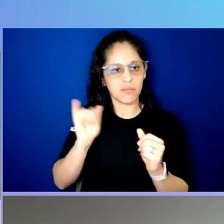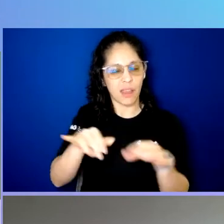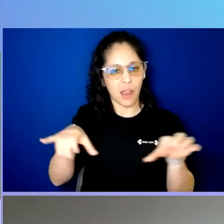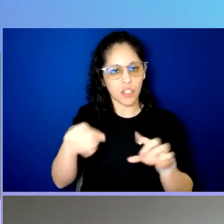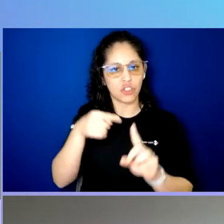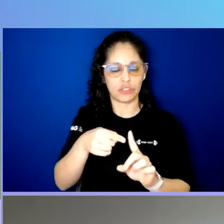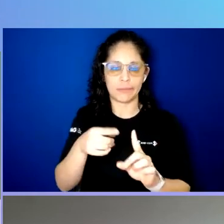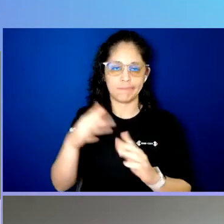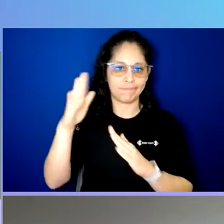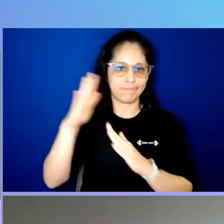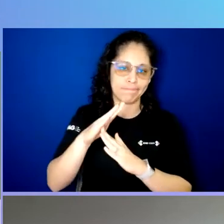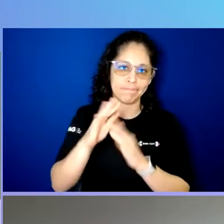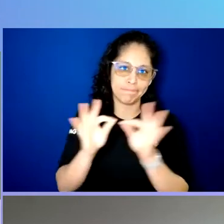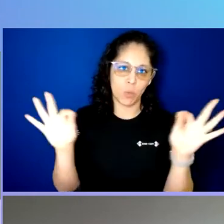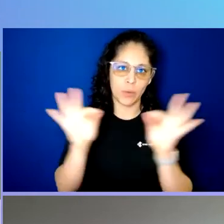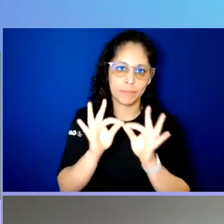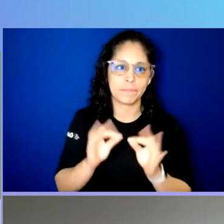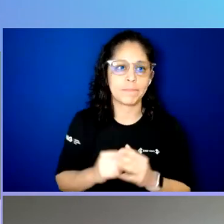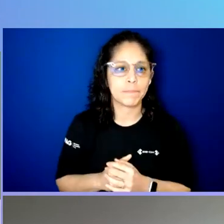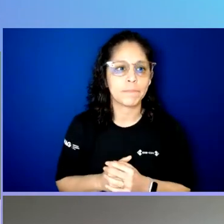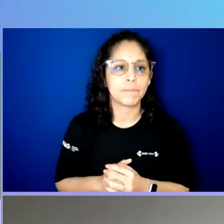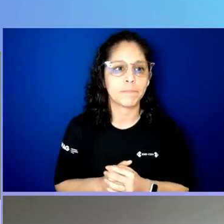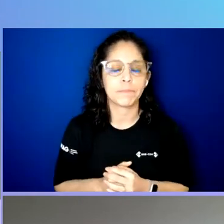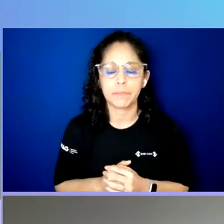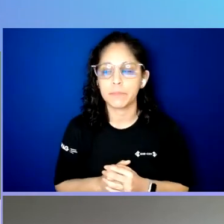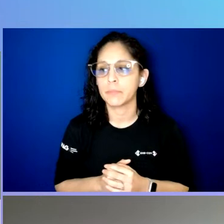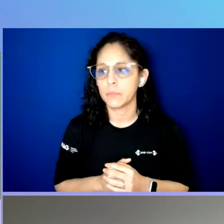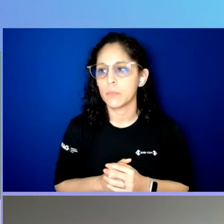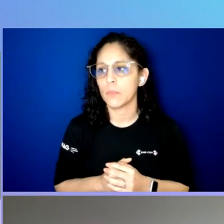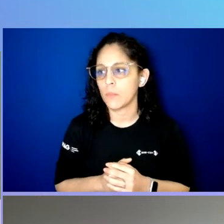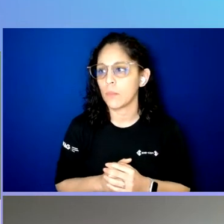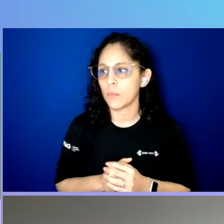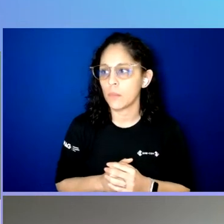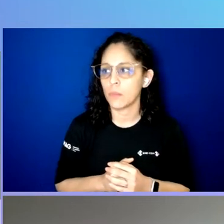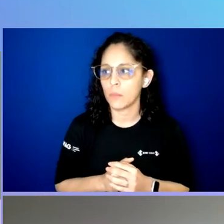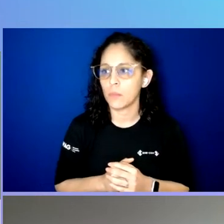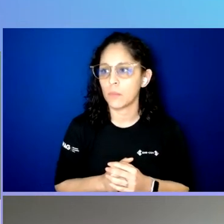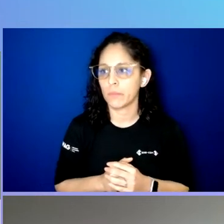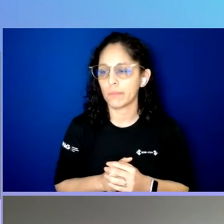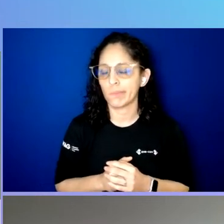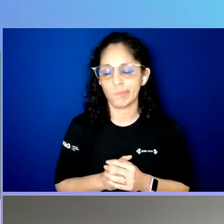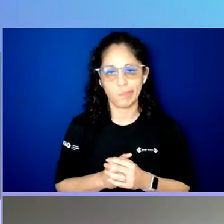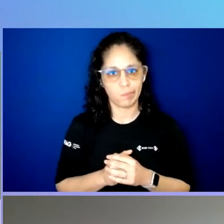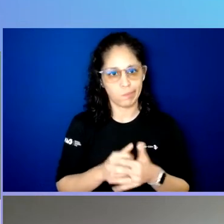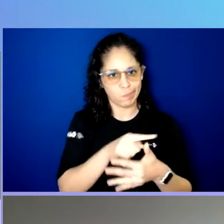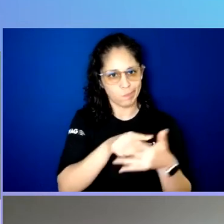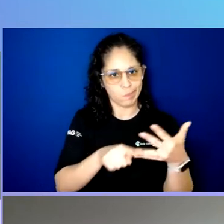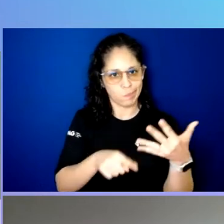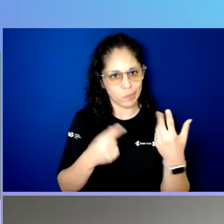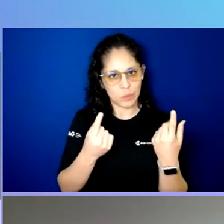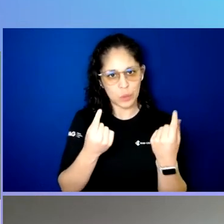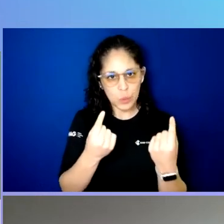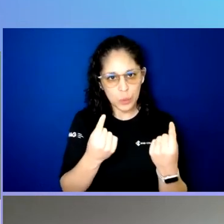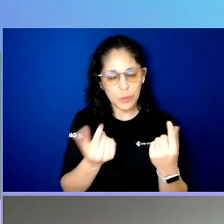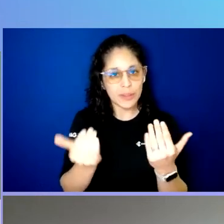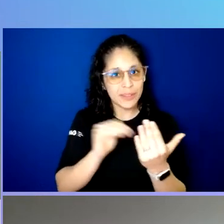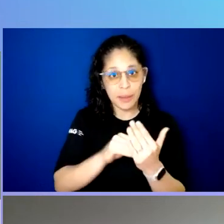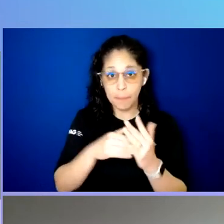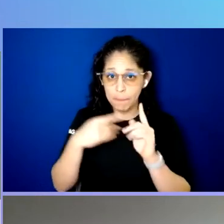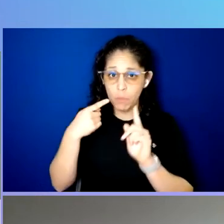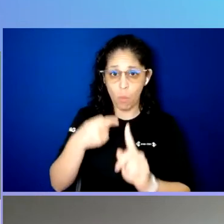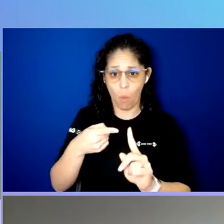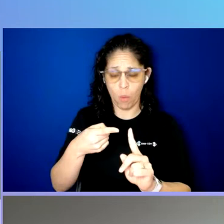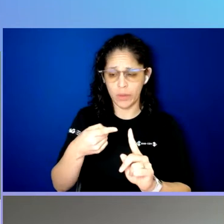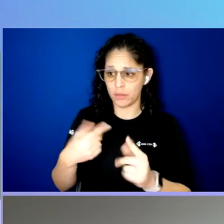To go over the target of these practices, these are not a replacement. these are tools